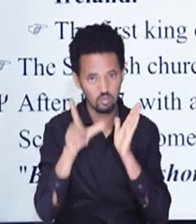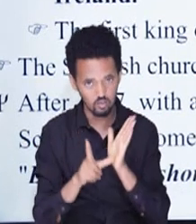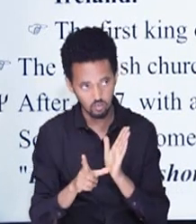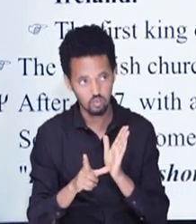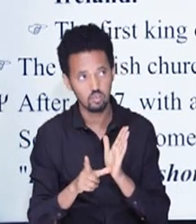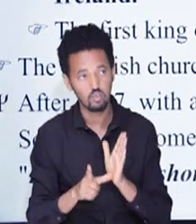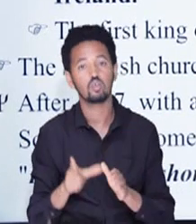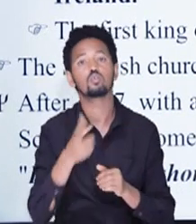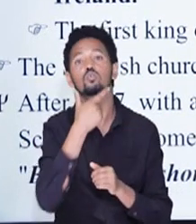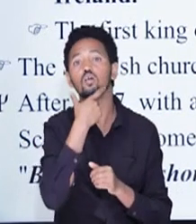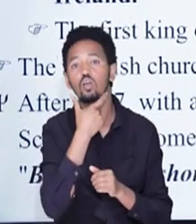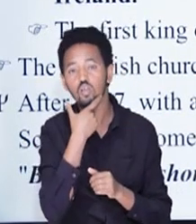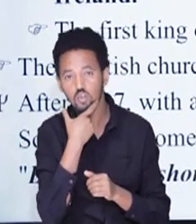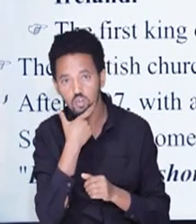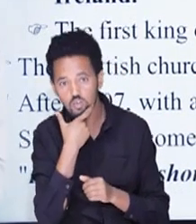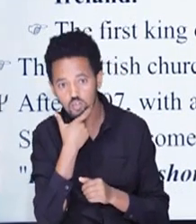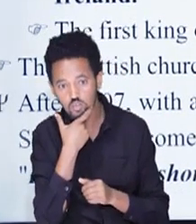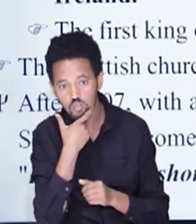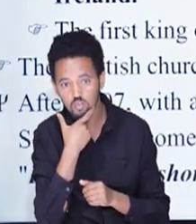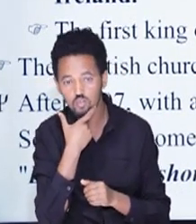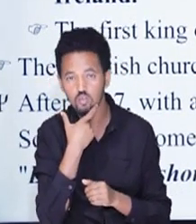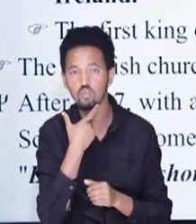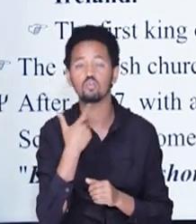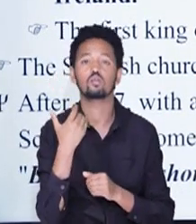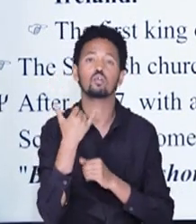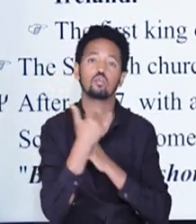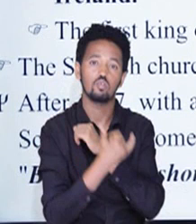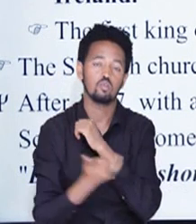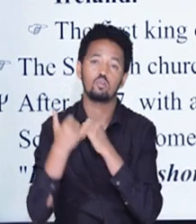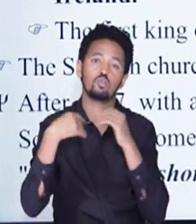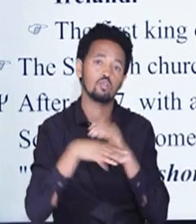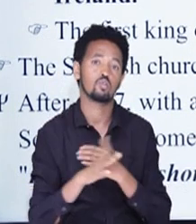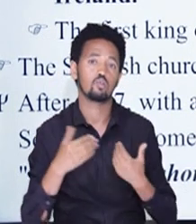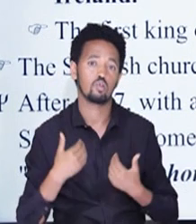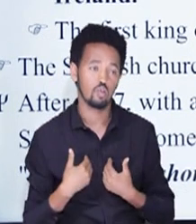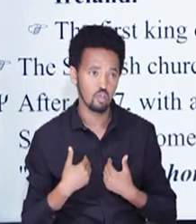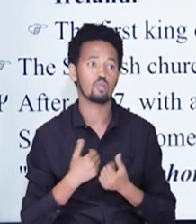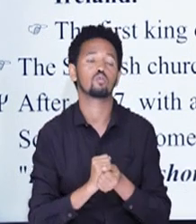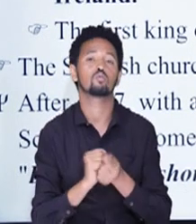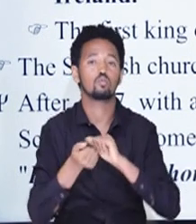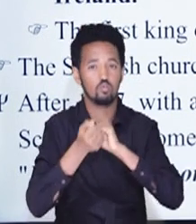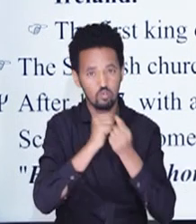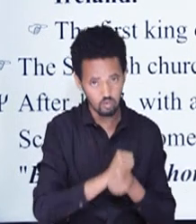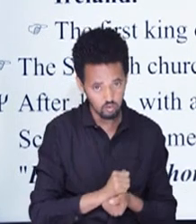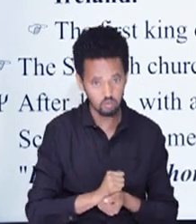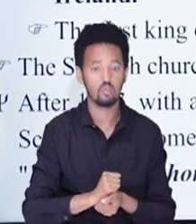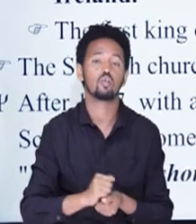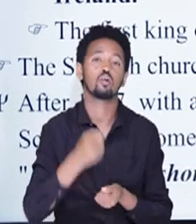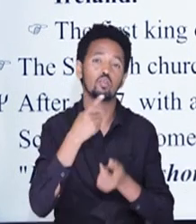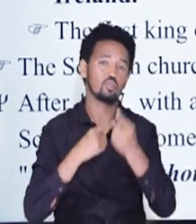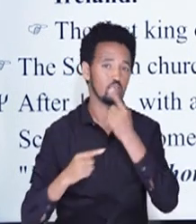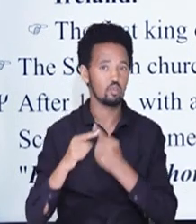the English Revolution. The last ruler of Tudor family